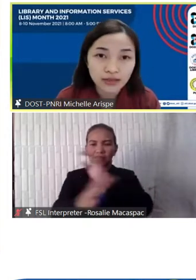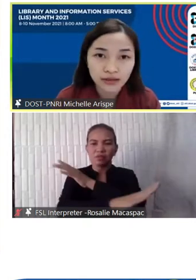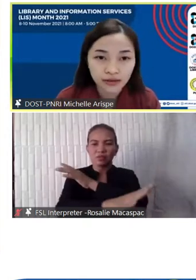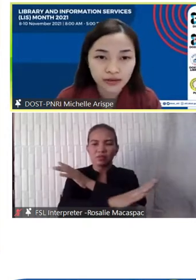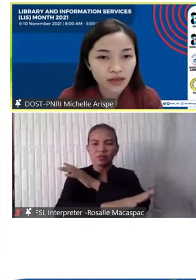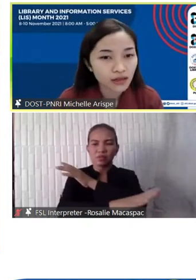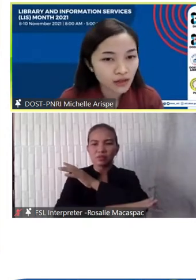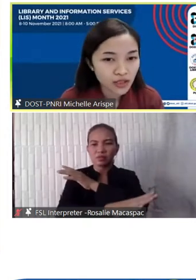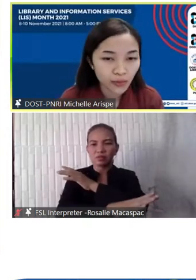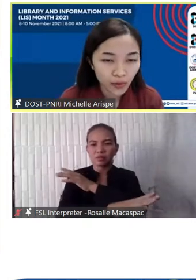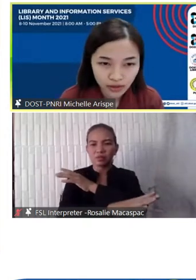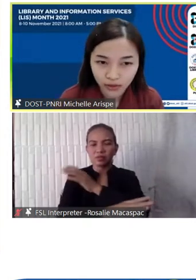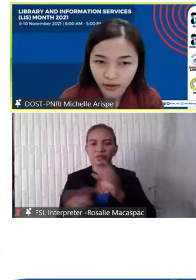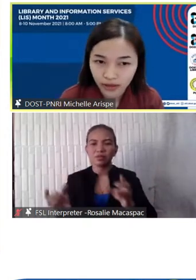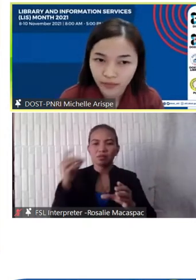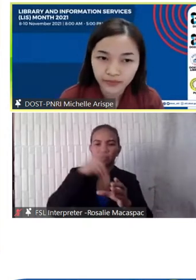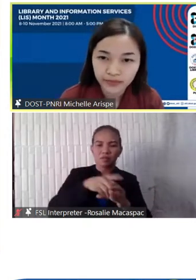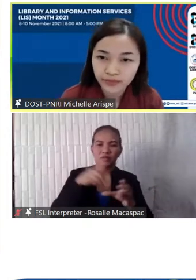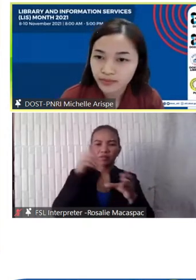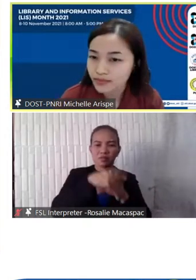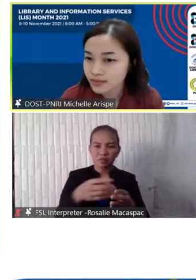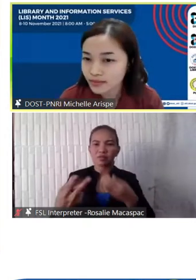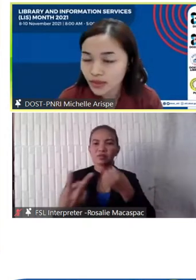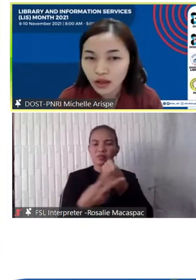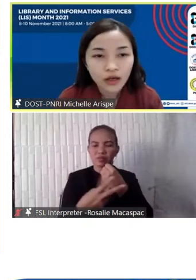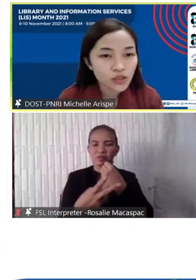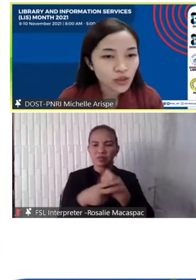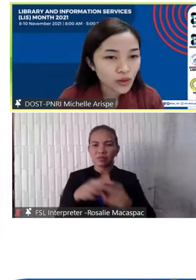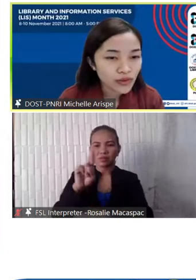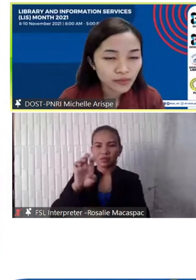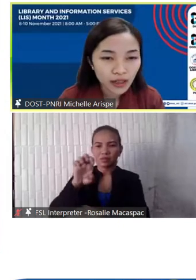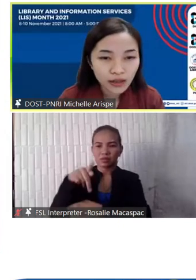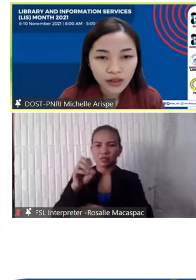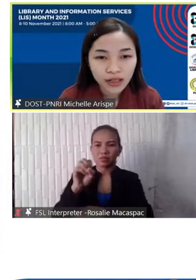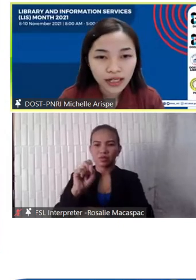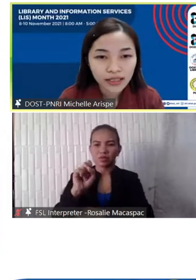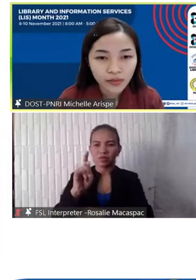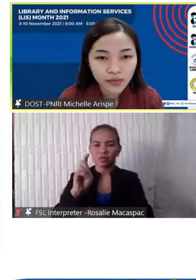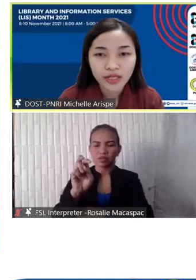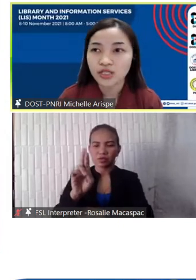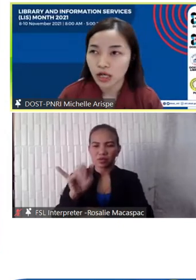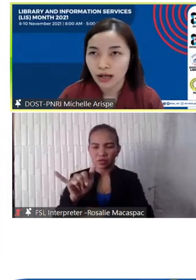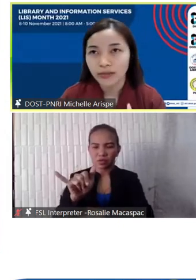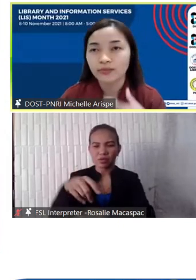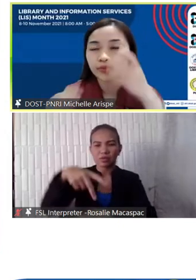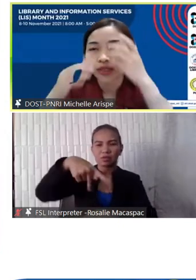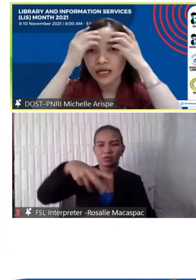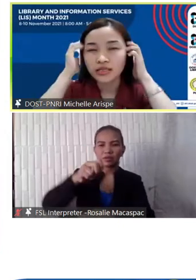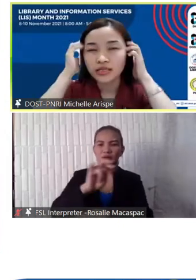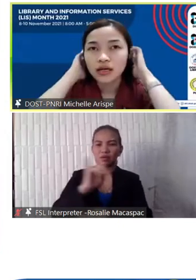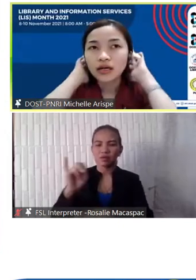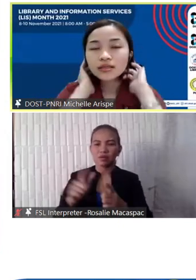been deposited to the INIS repository. So the PNRI library's